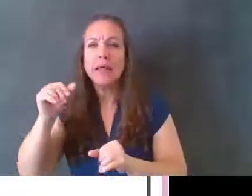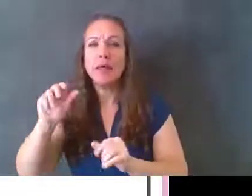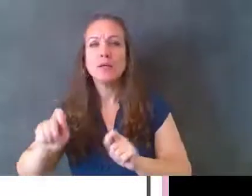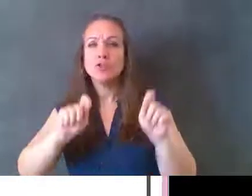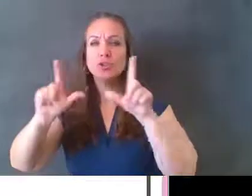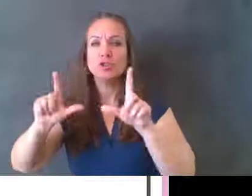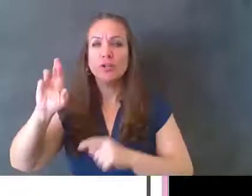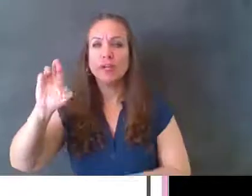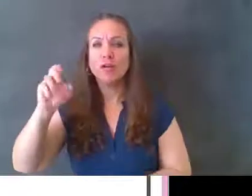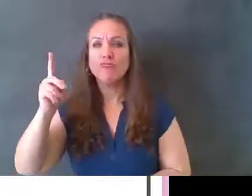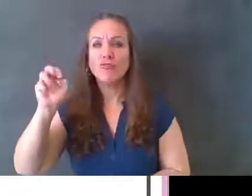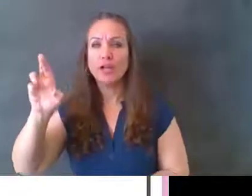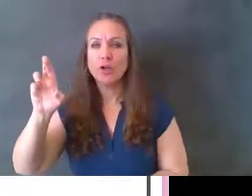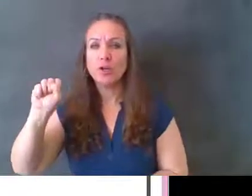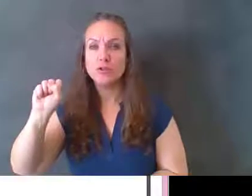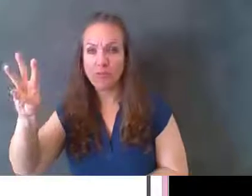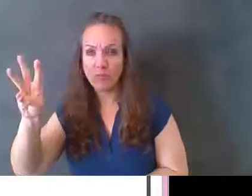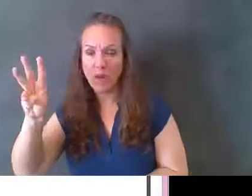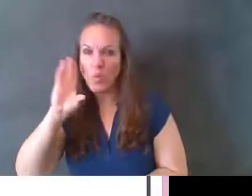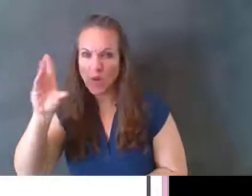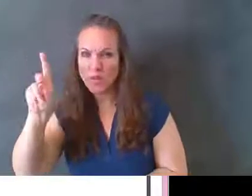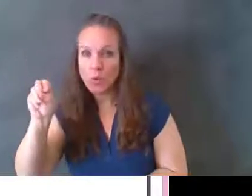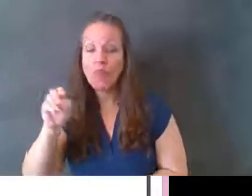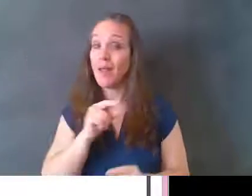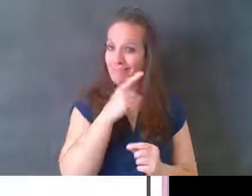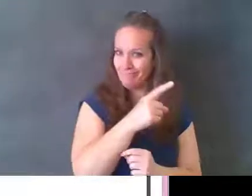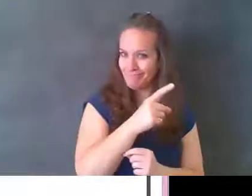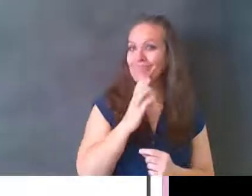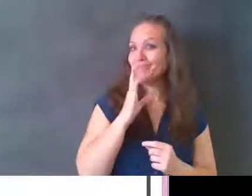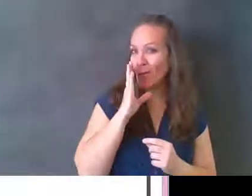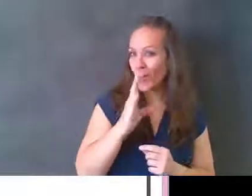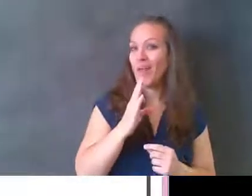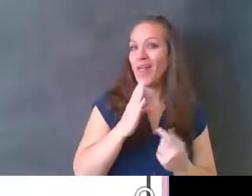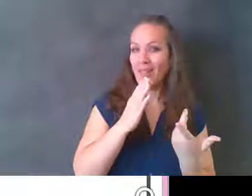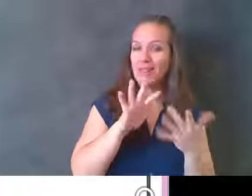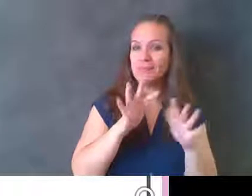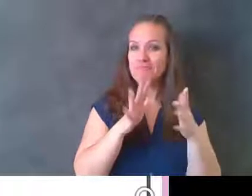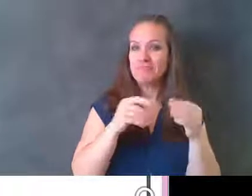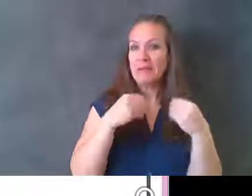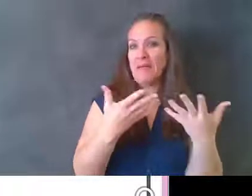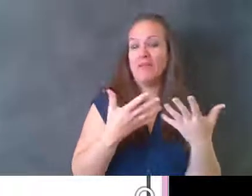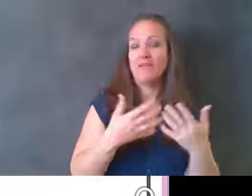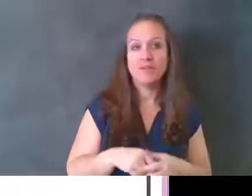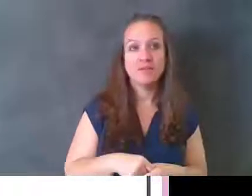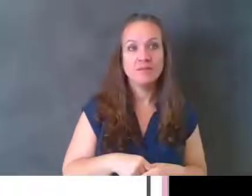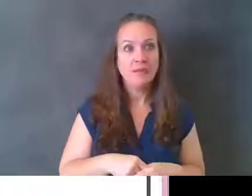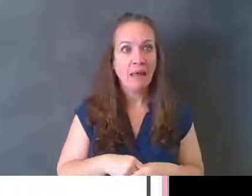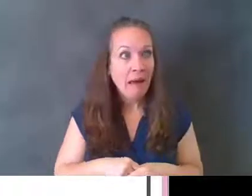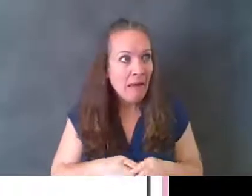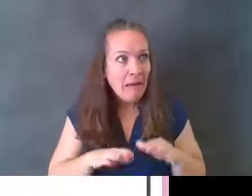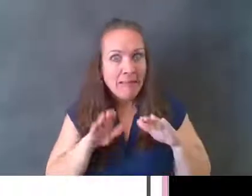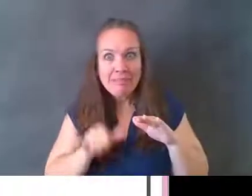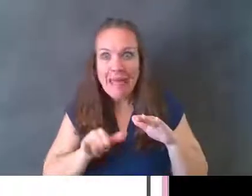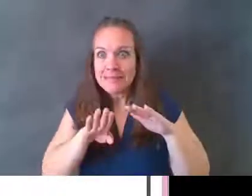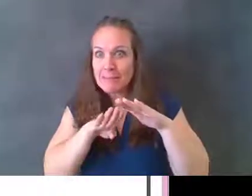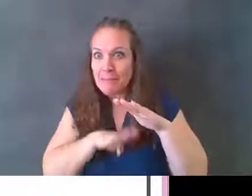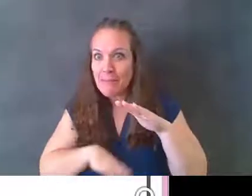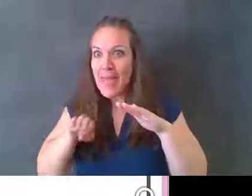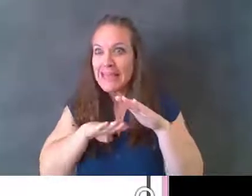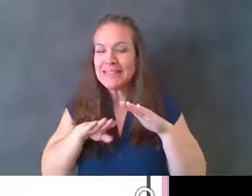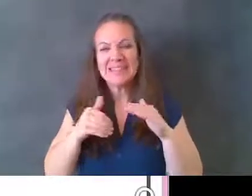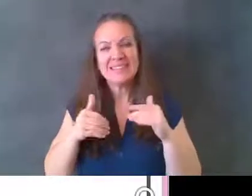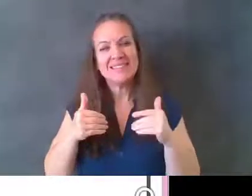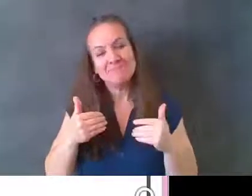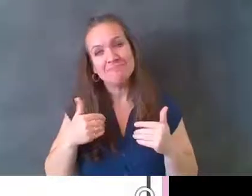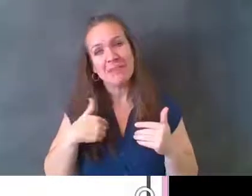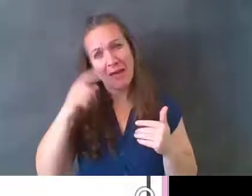you intended it to. So that's the basics. I think we covered everything we intended to. I did have one